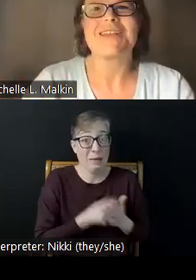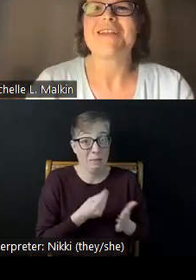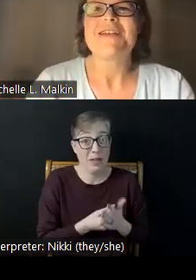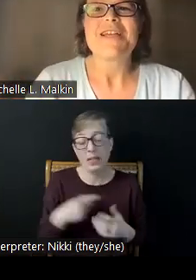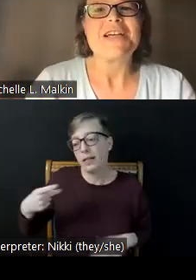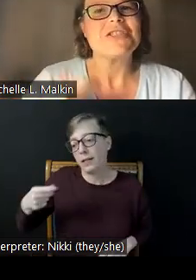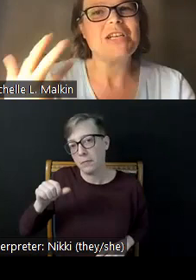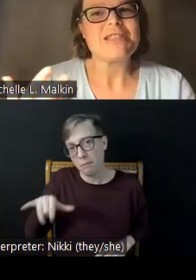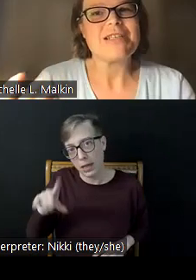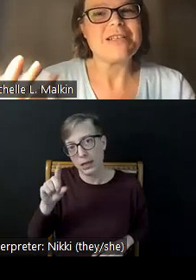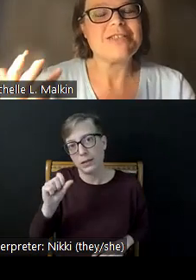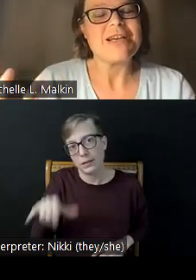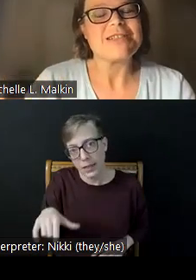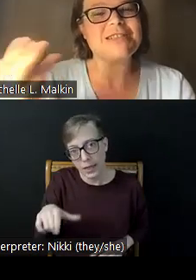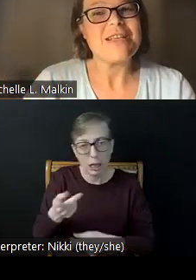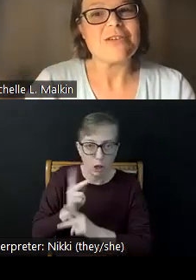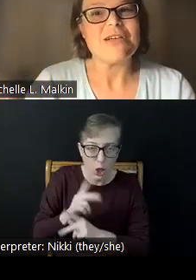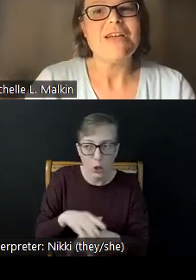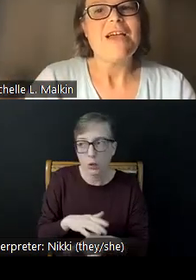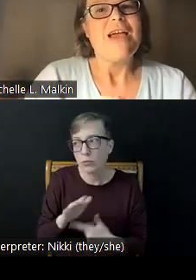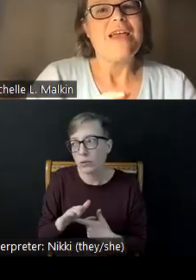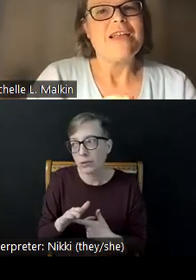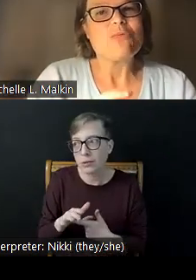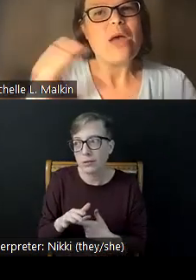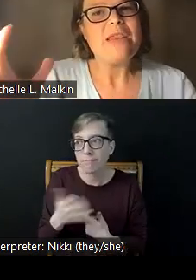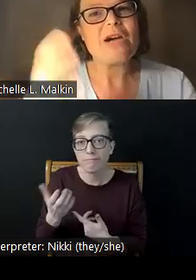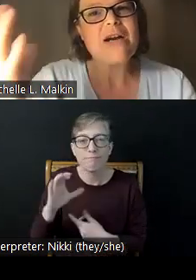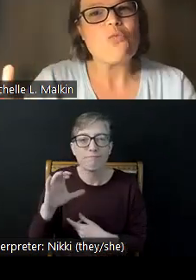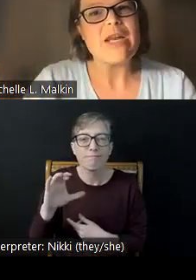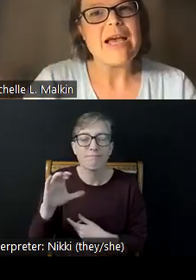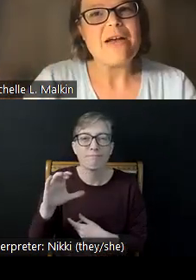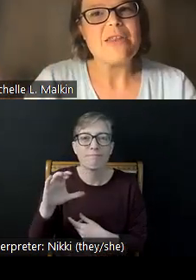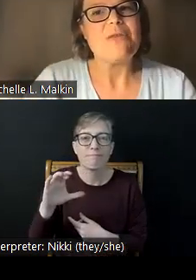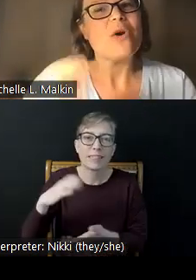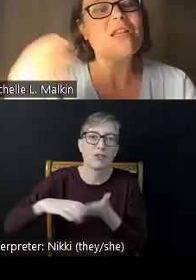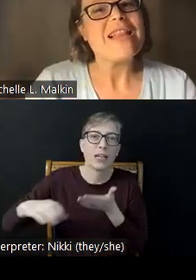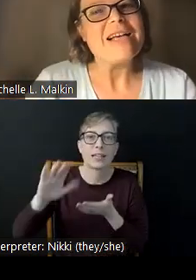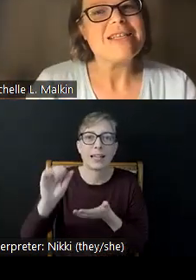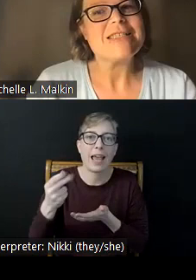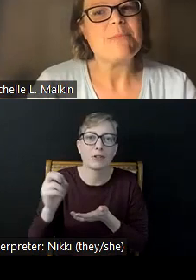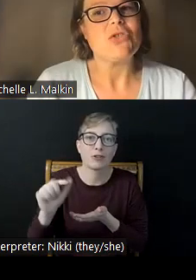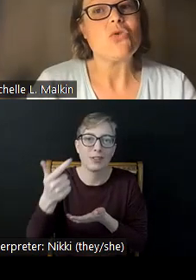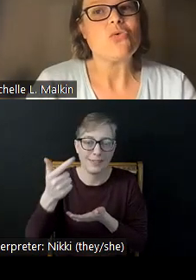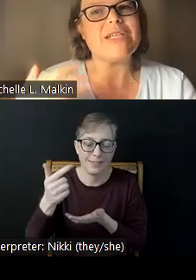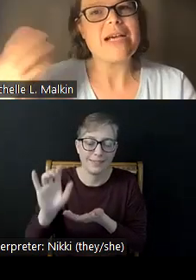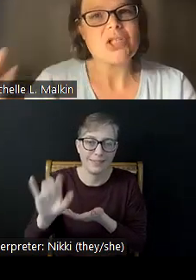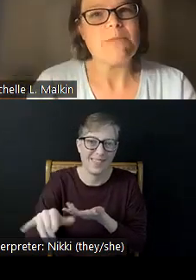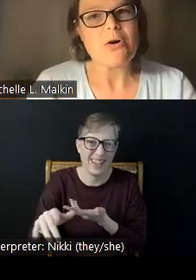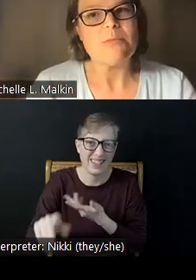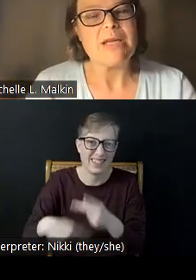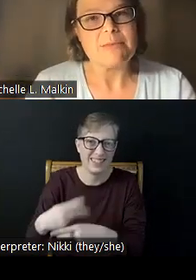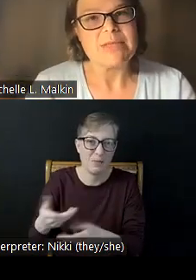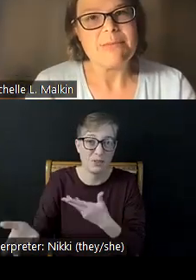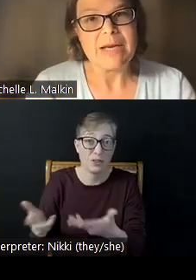advances, cashing checks, etc. And it's when they're kind of running out of that, one of the last things they might do is actually